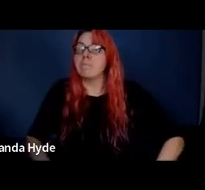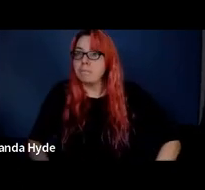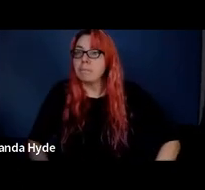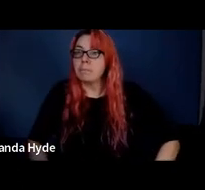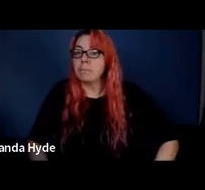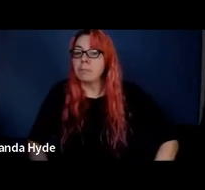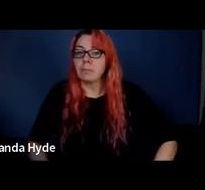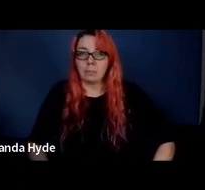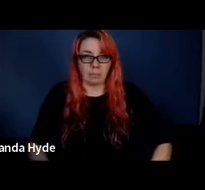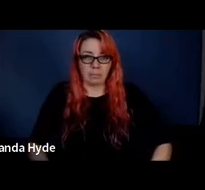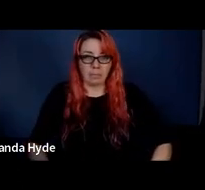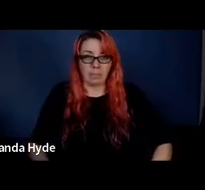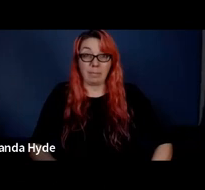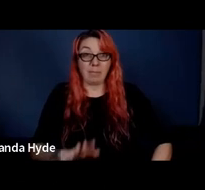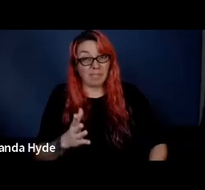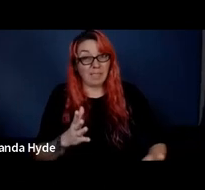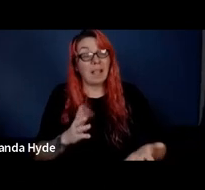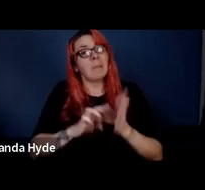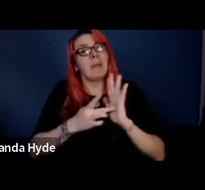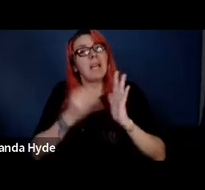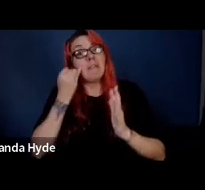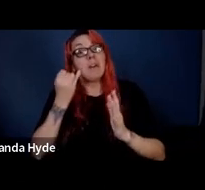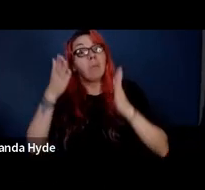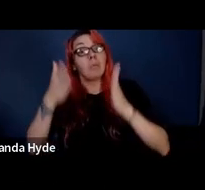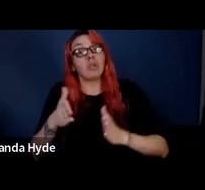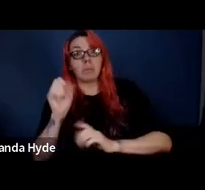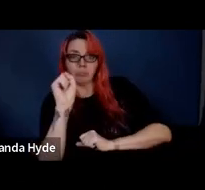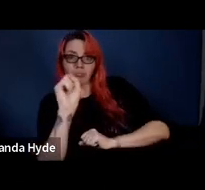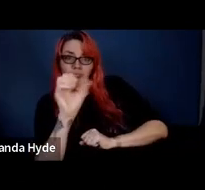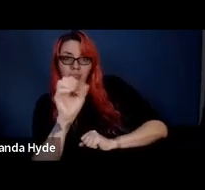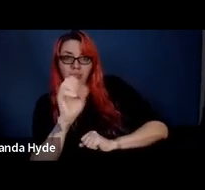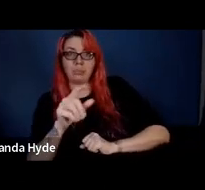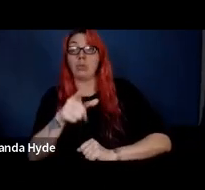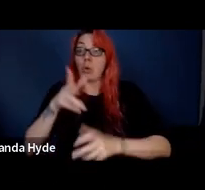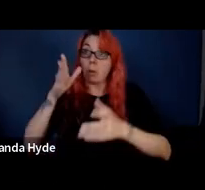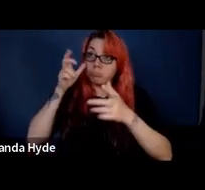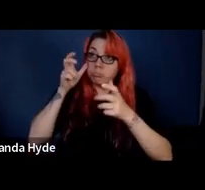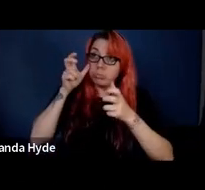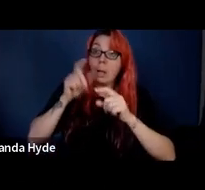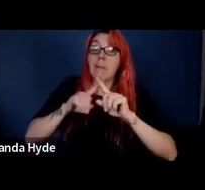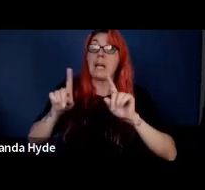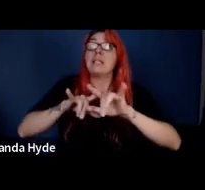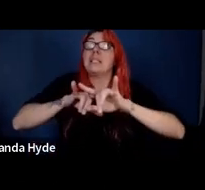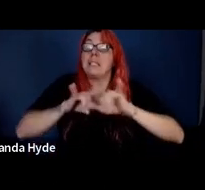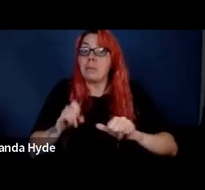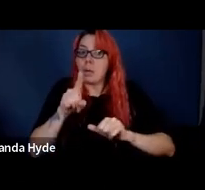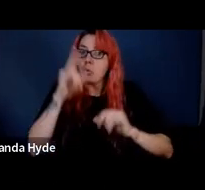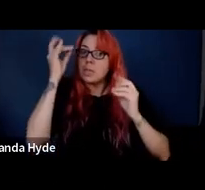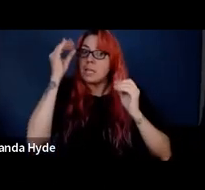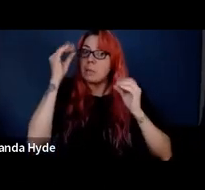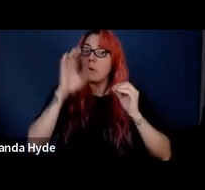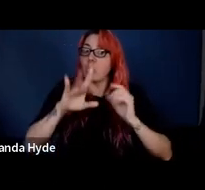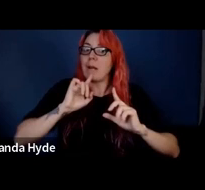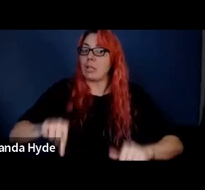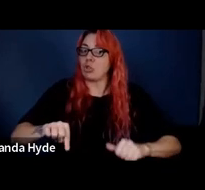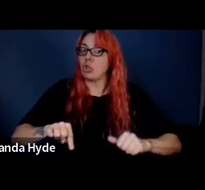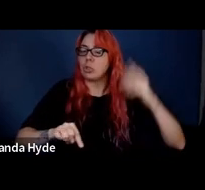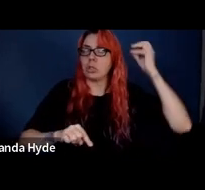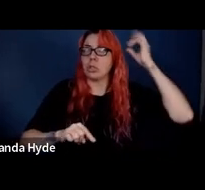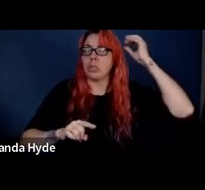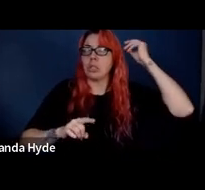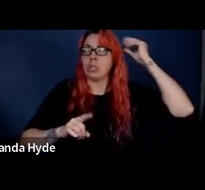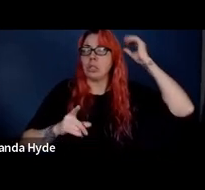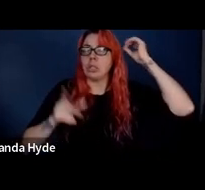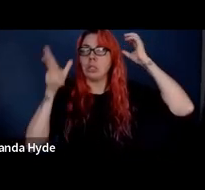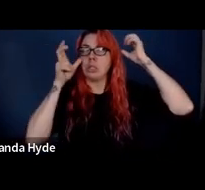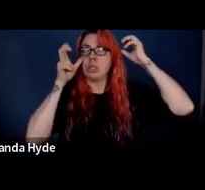So I'm actually missing sometimes what they're saying. And some of this is also driven by our interests, right? If we've got a certain position or